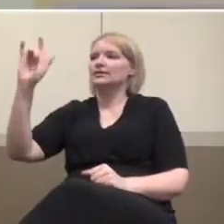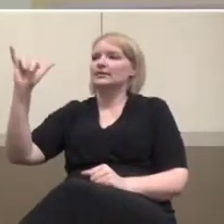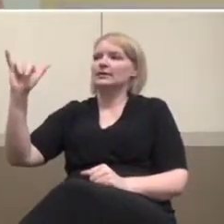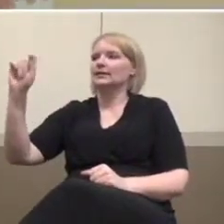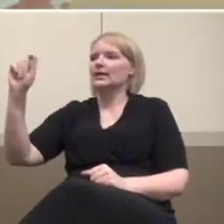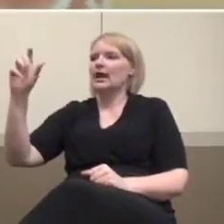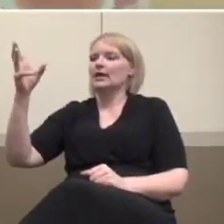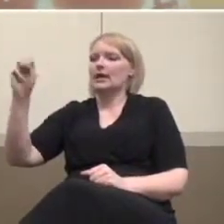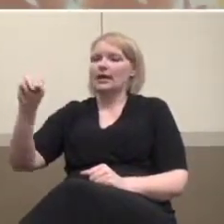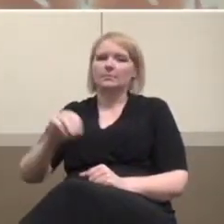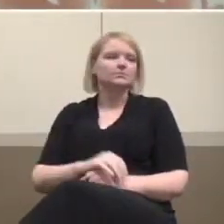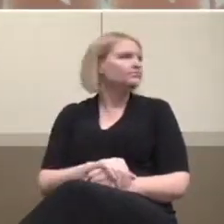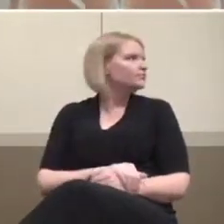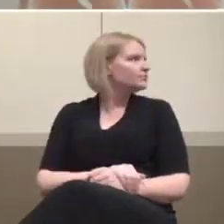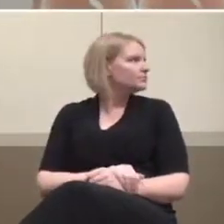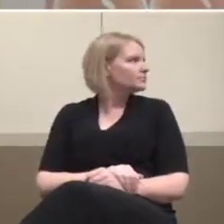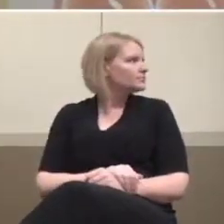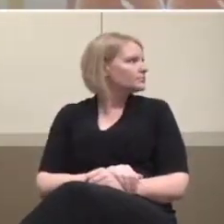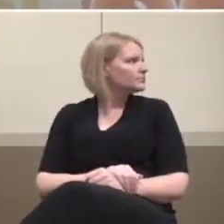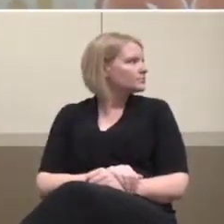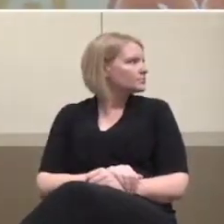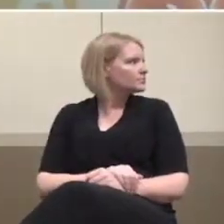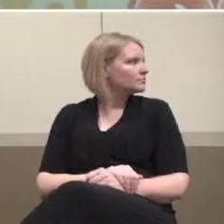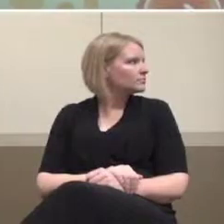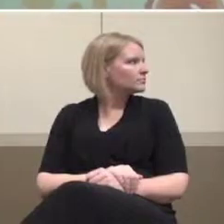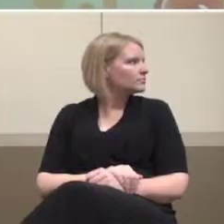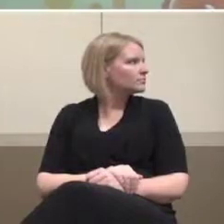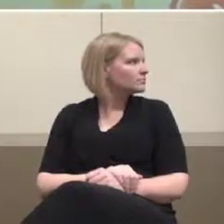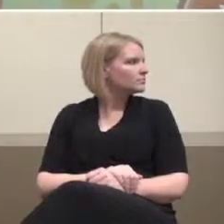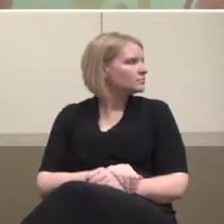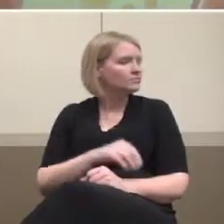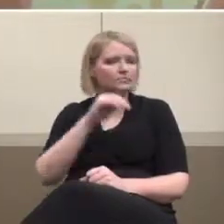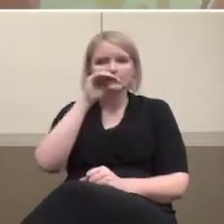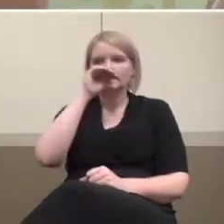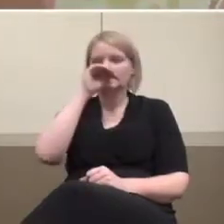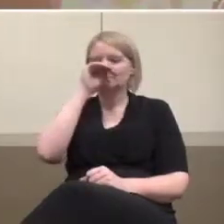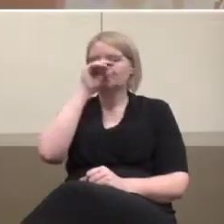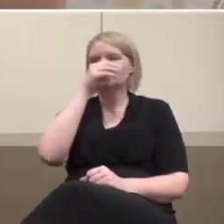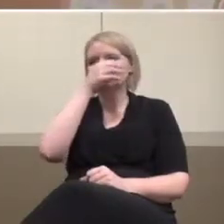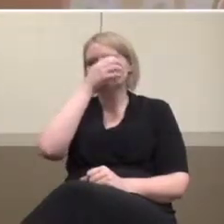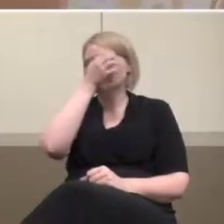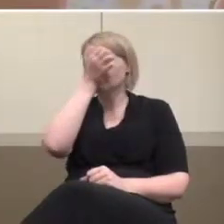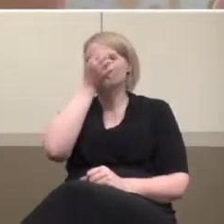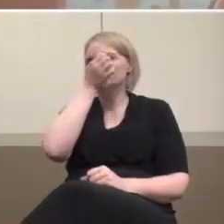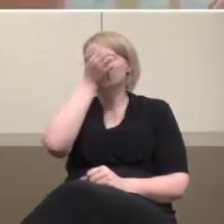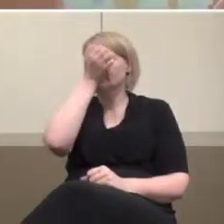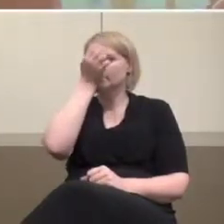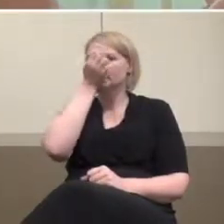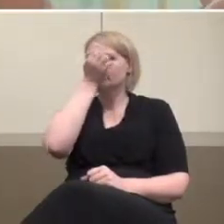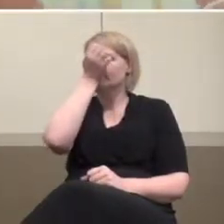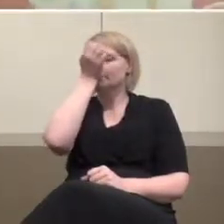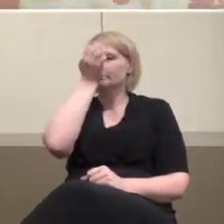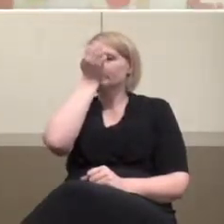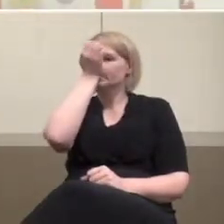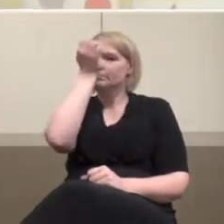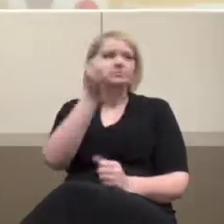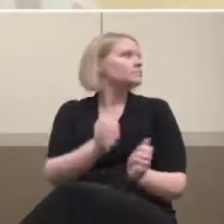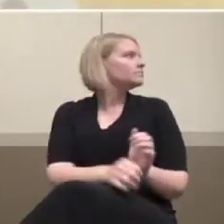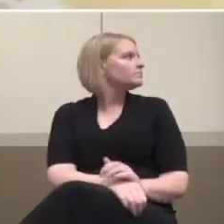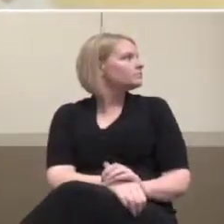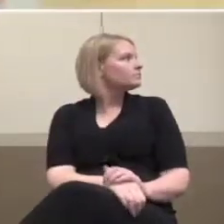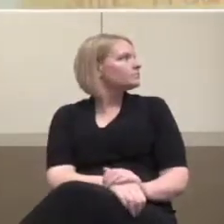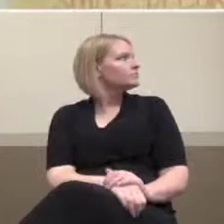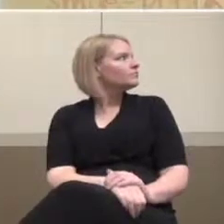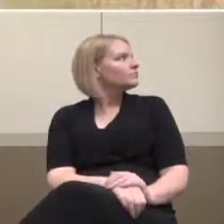technologyrocksseriously.com. This is something that I like. I said before, we do